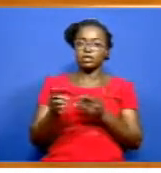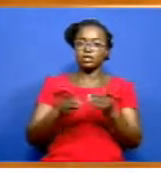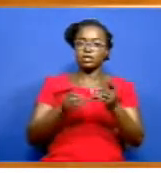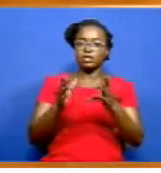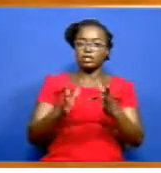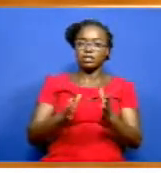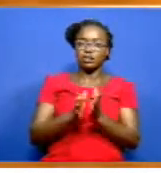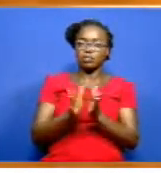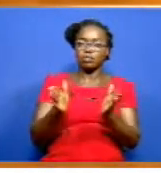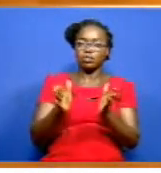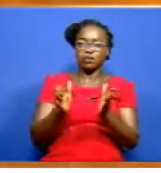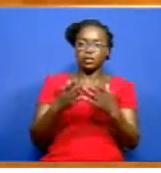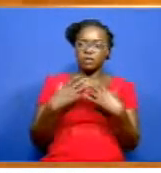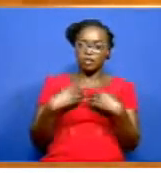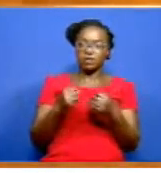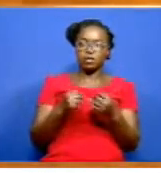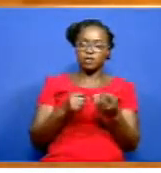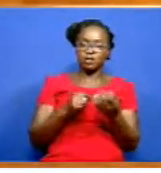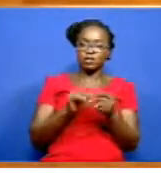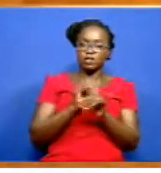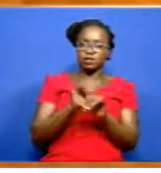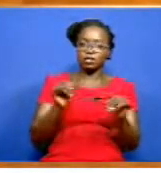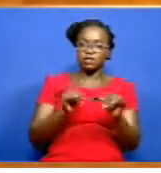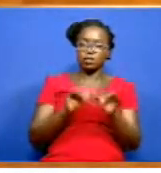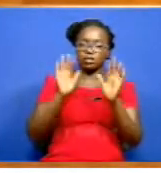Health and Sanitation in Kisumu County.